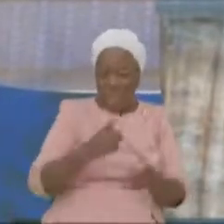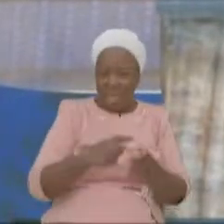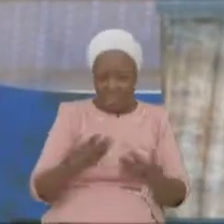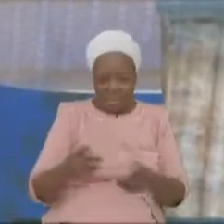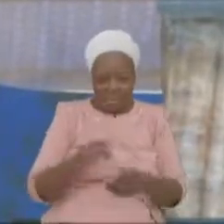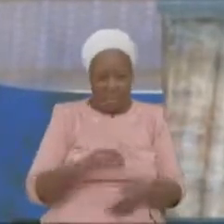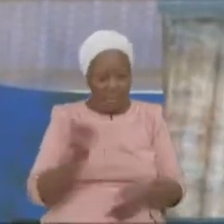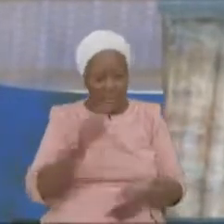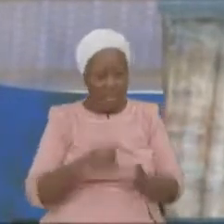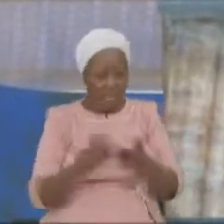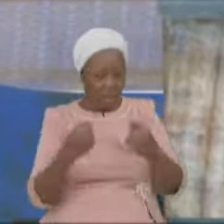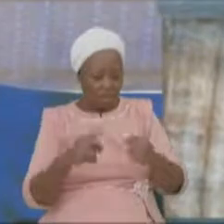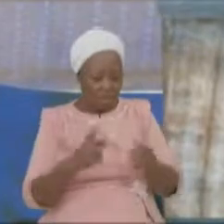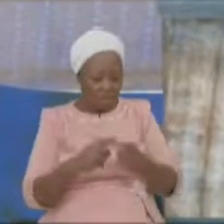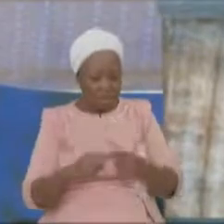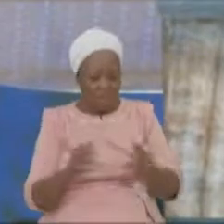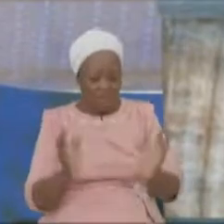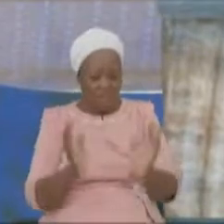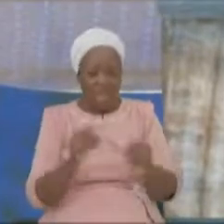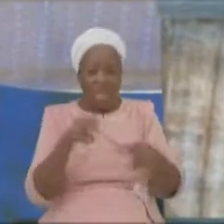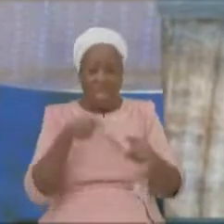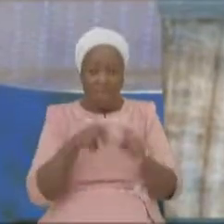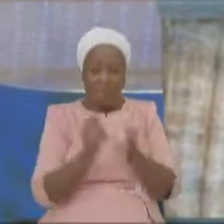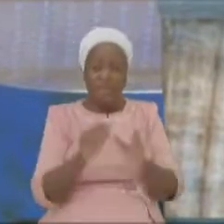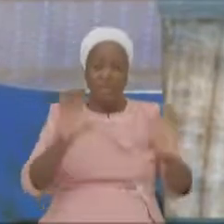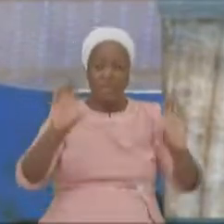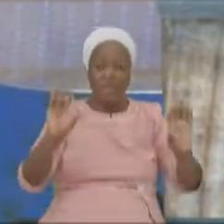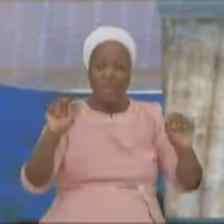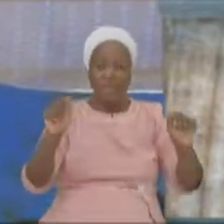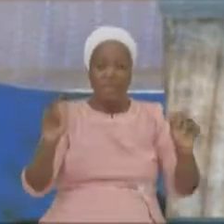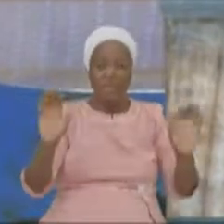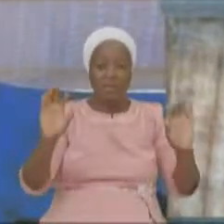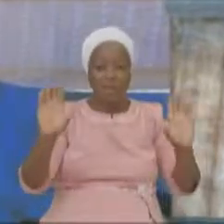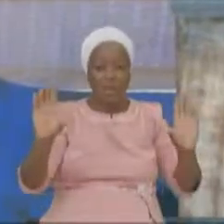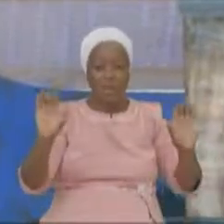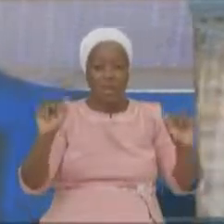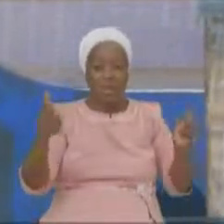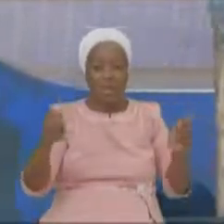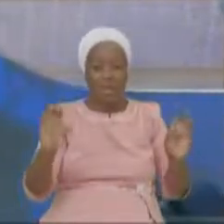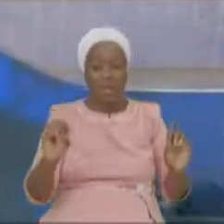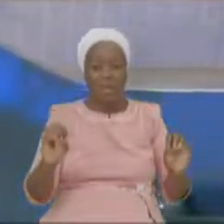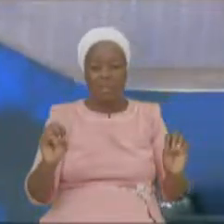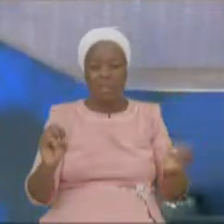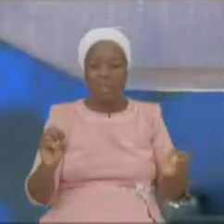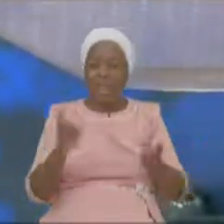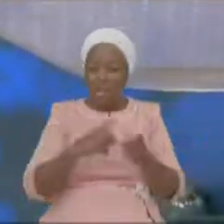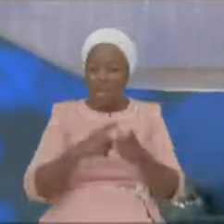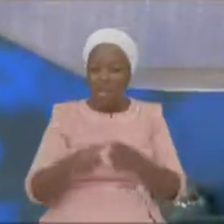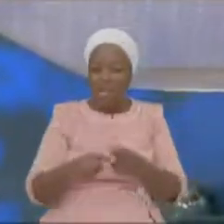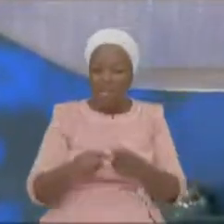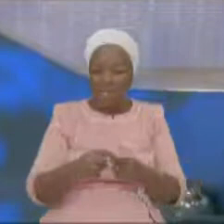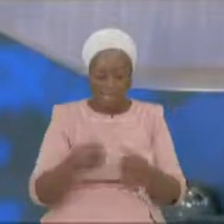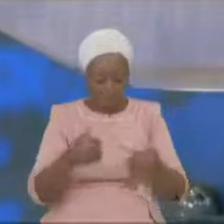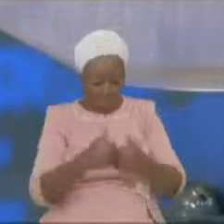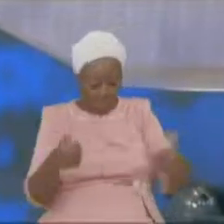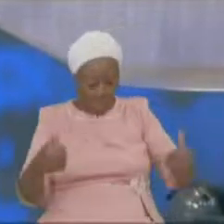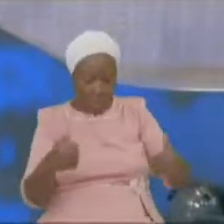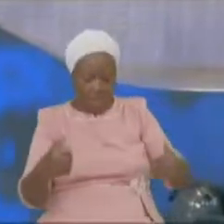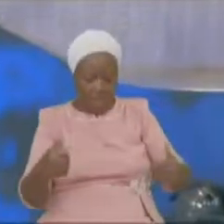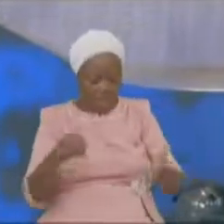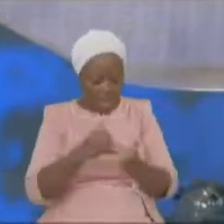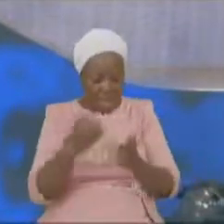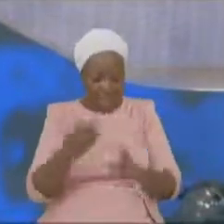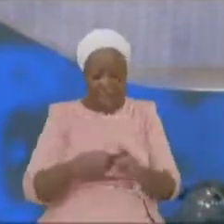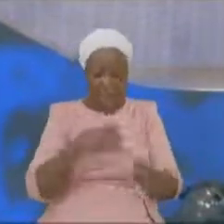Cage it, isolate it. Take it away from every other thing in your